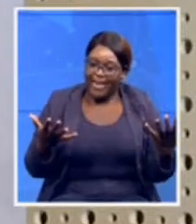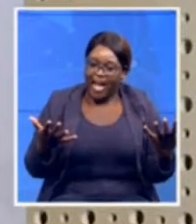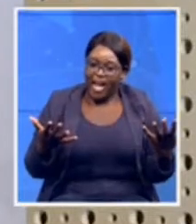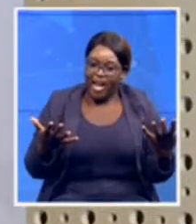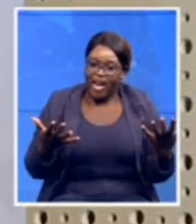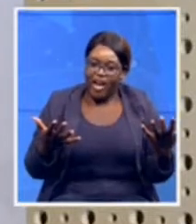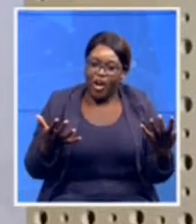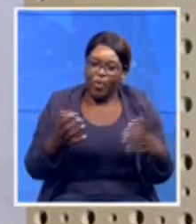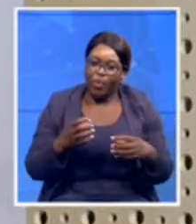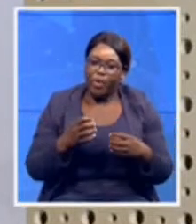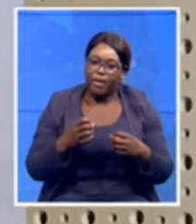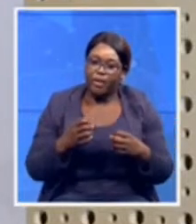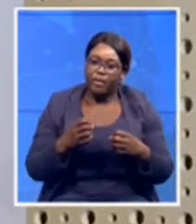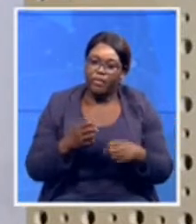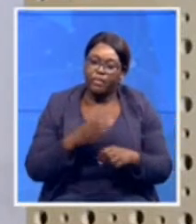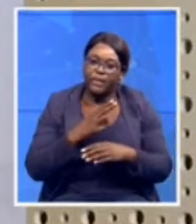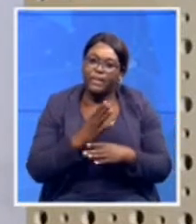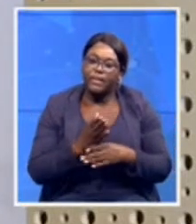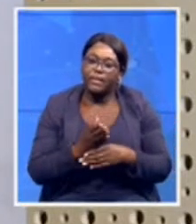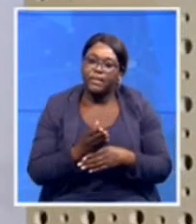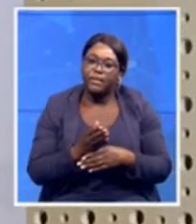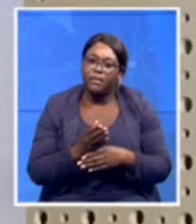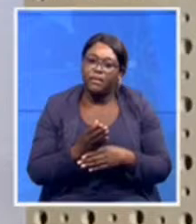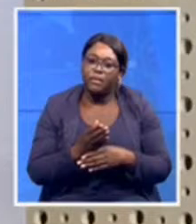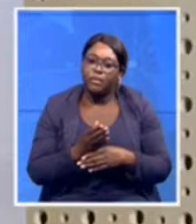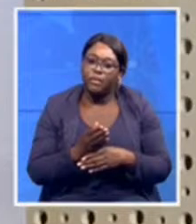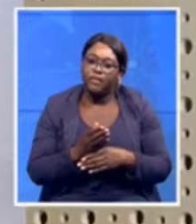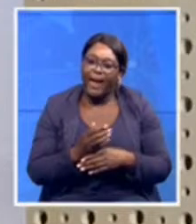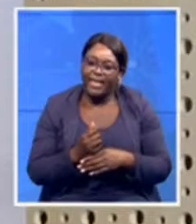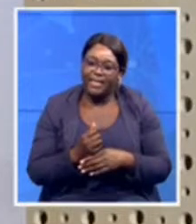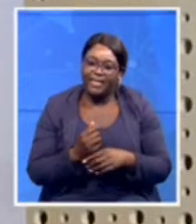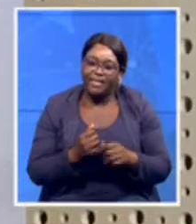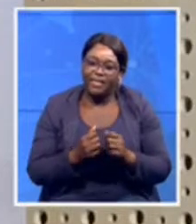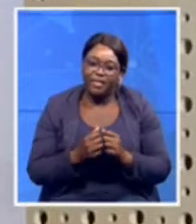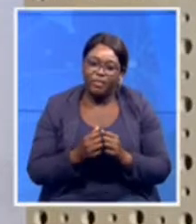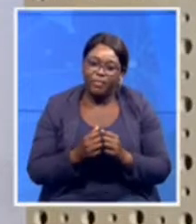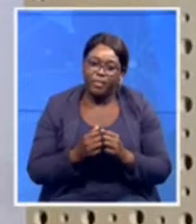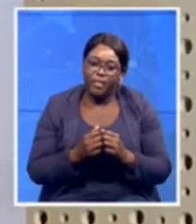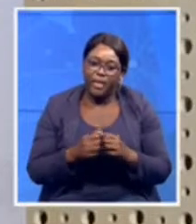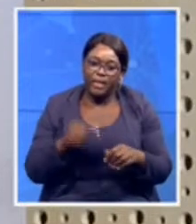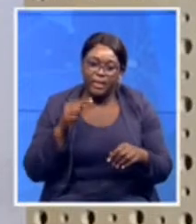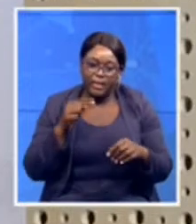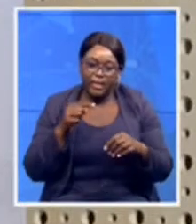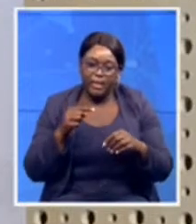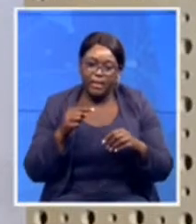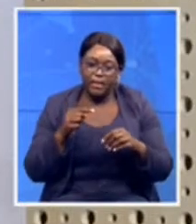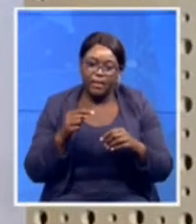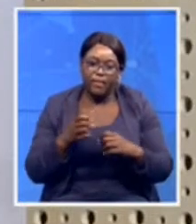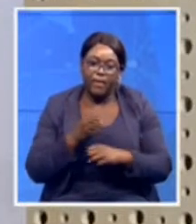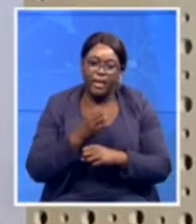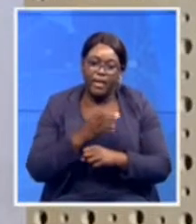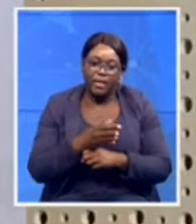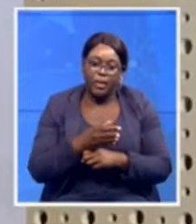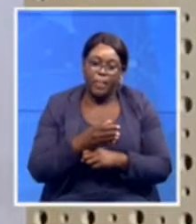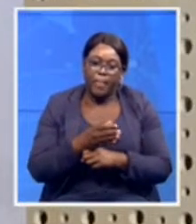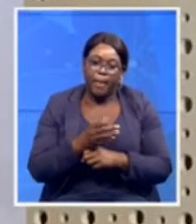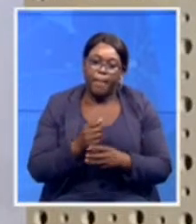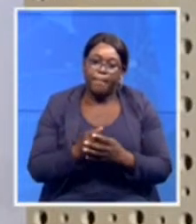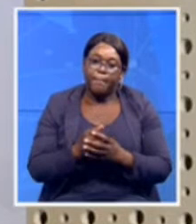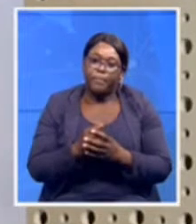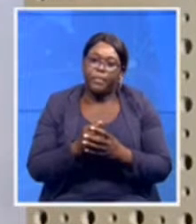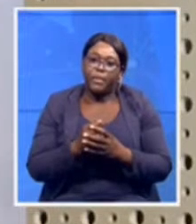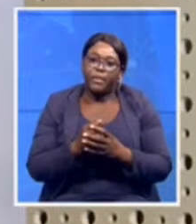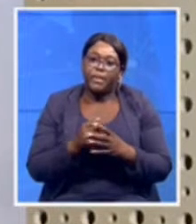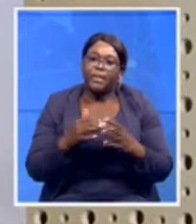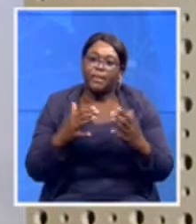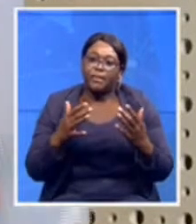moment, FPB is largely funded through parliamentary appropriation, in other words, through the fiscus. But the expanded